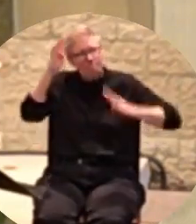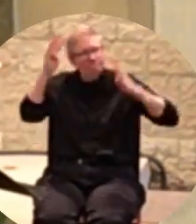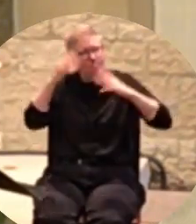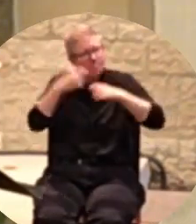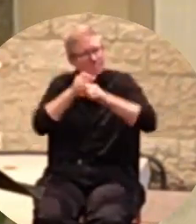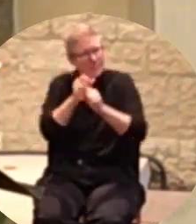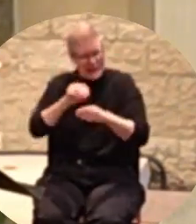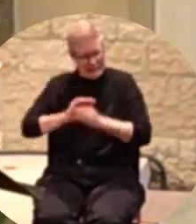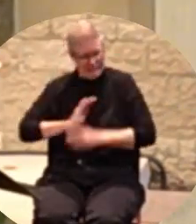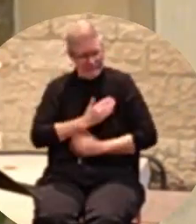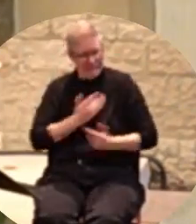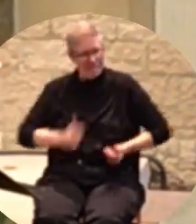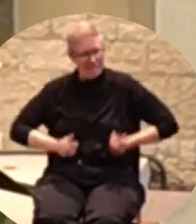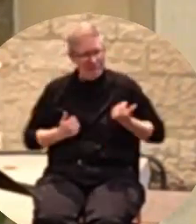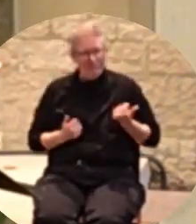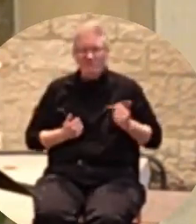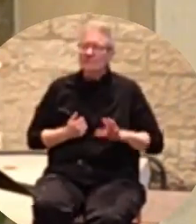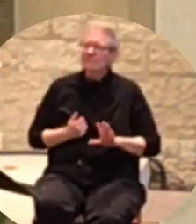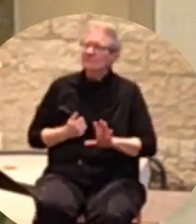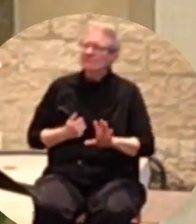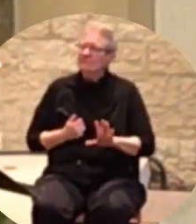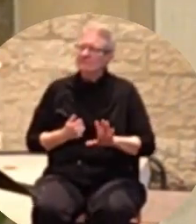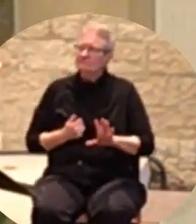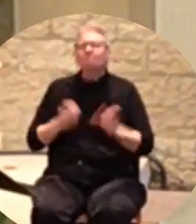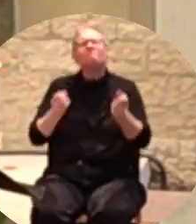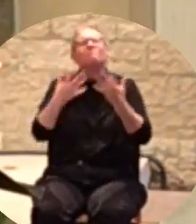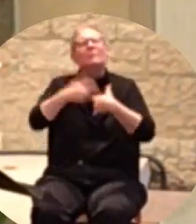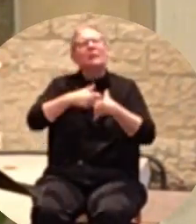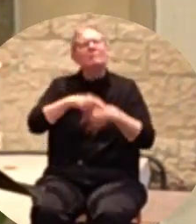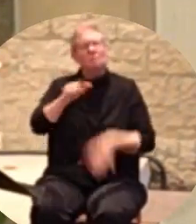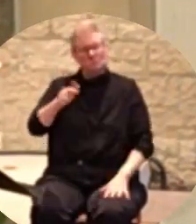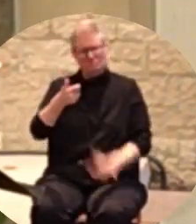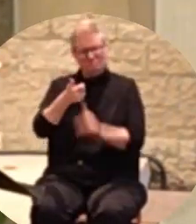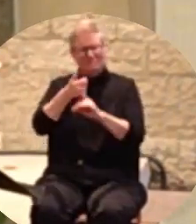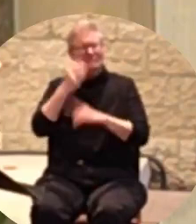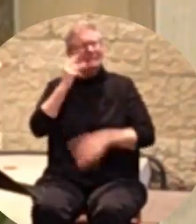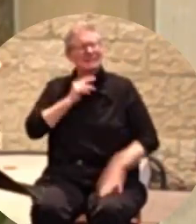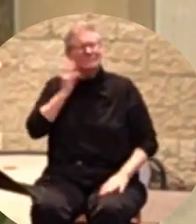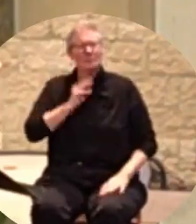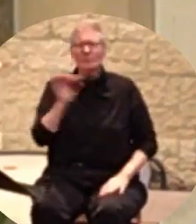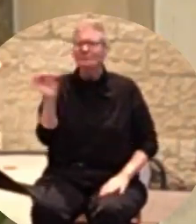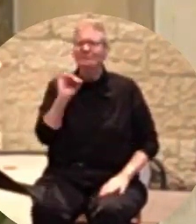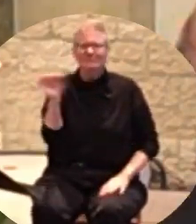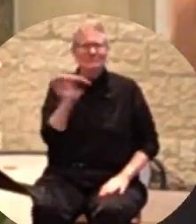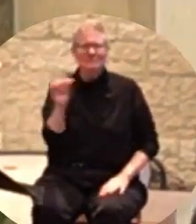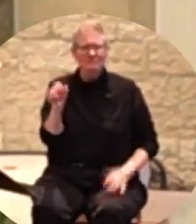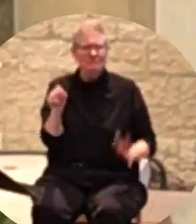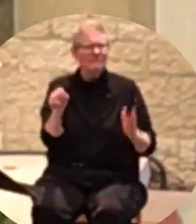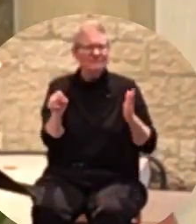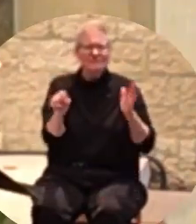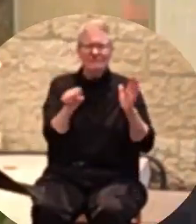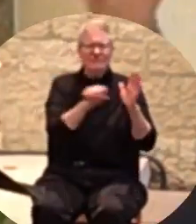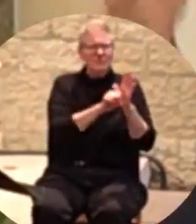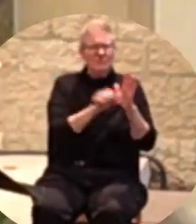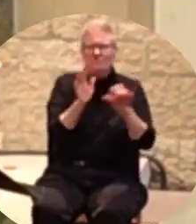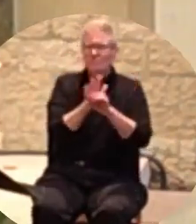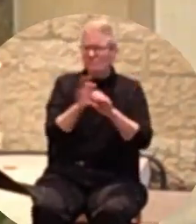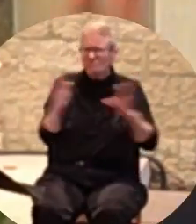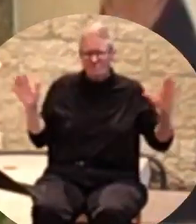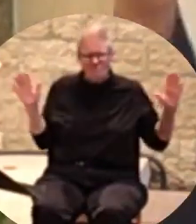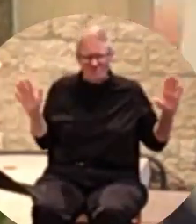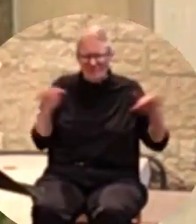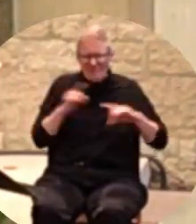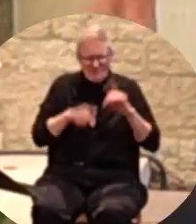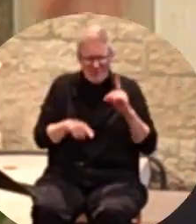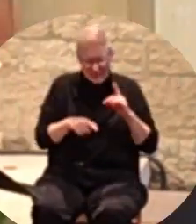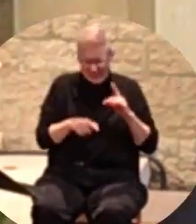have you been through an experience of crucifixion and failed to stand in that void? That void where